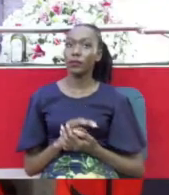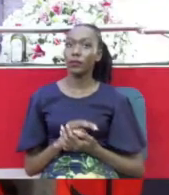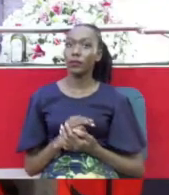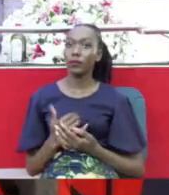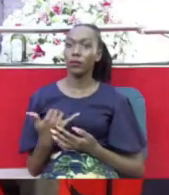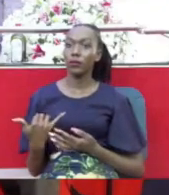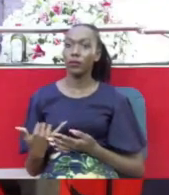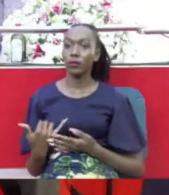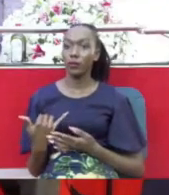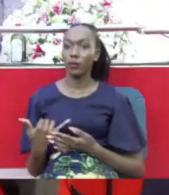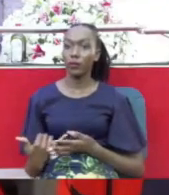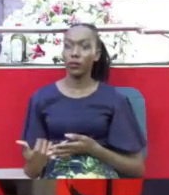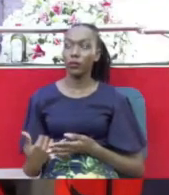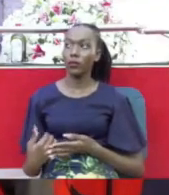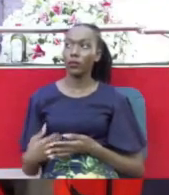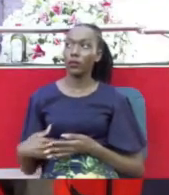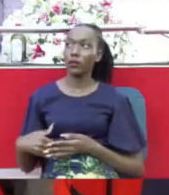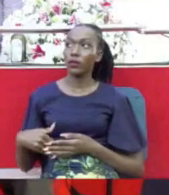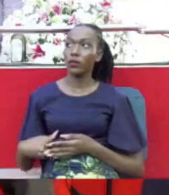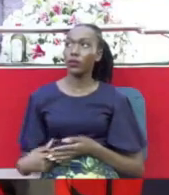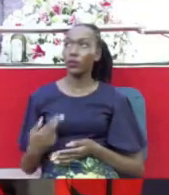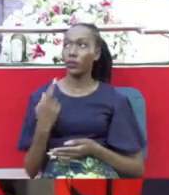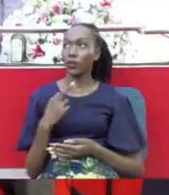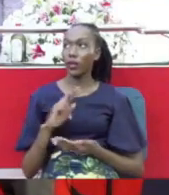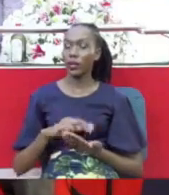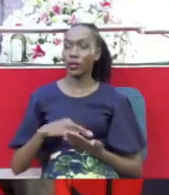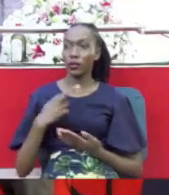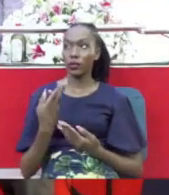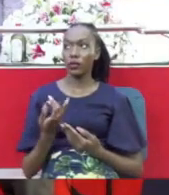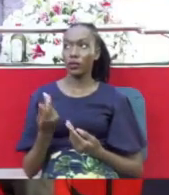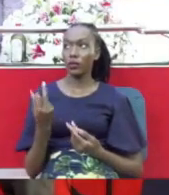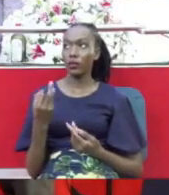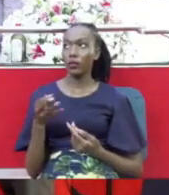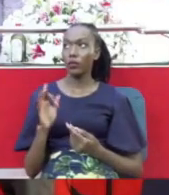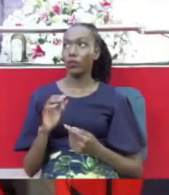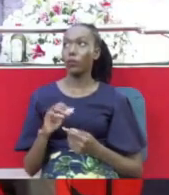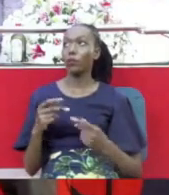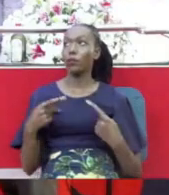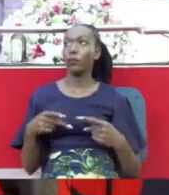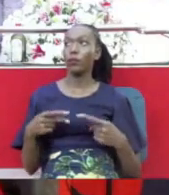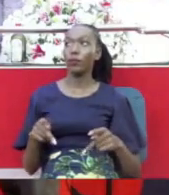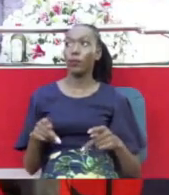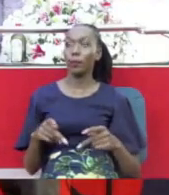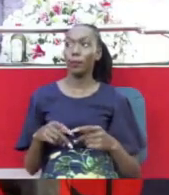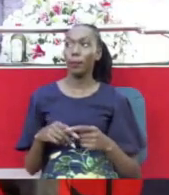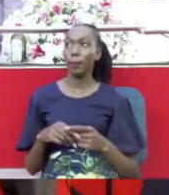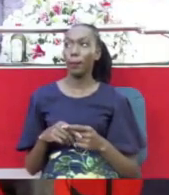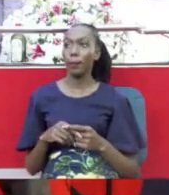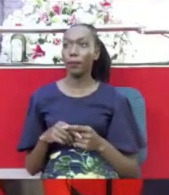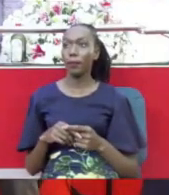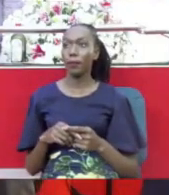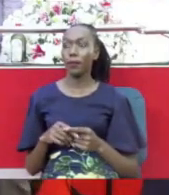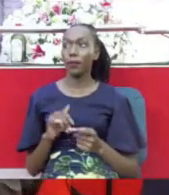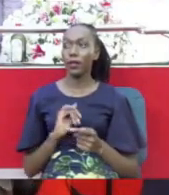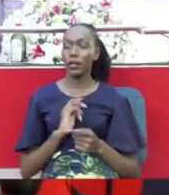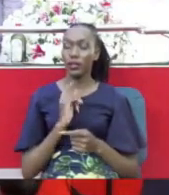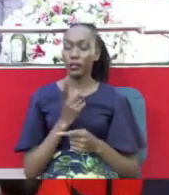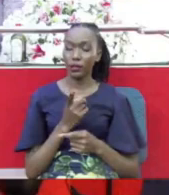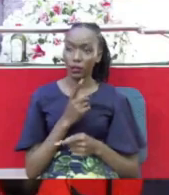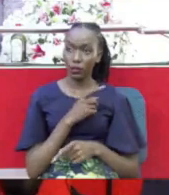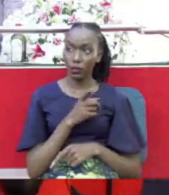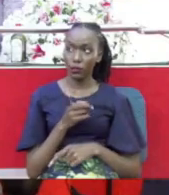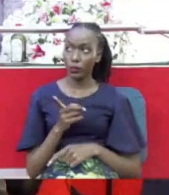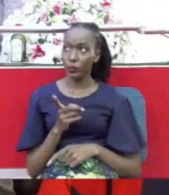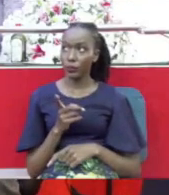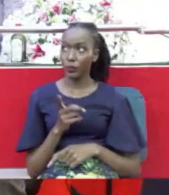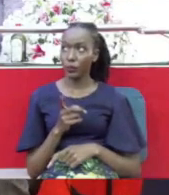kwamba vijana wao ndio rasilimali ya watu. I propose to you, ninawaambia hivi, that the